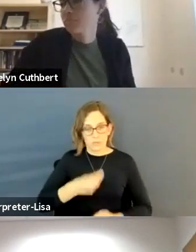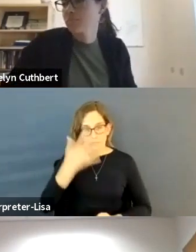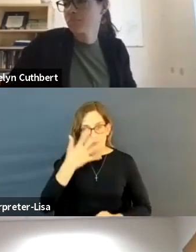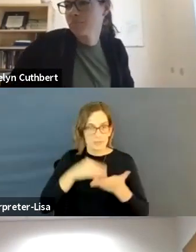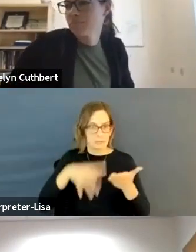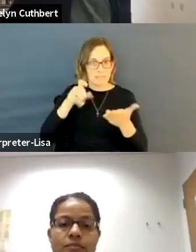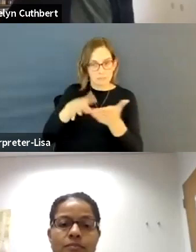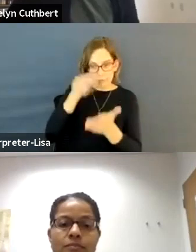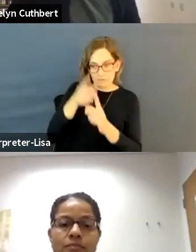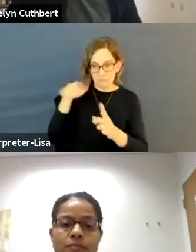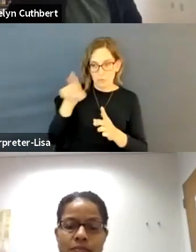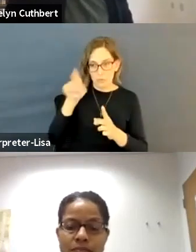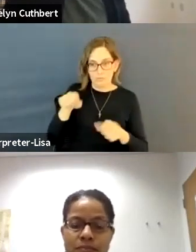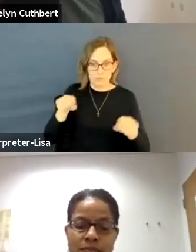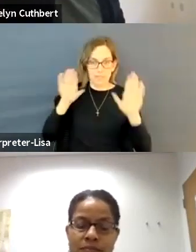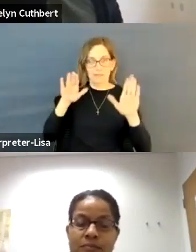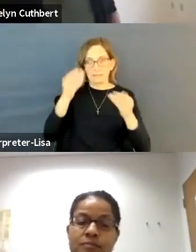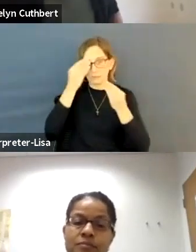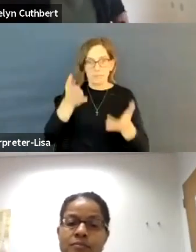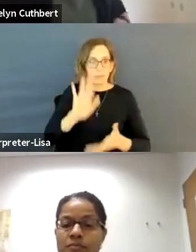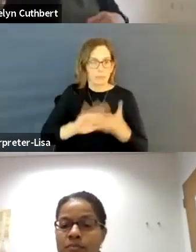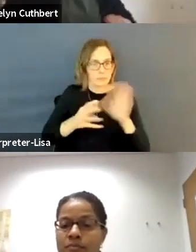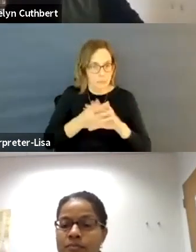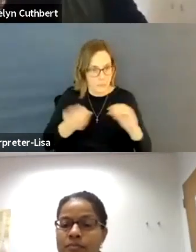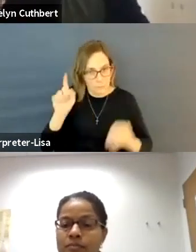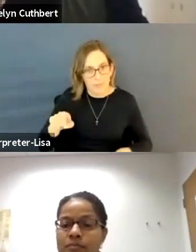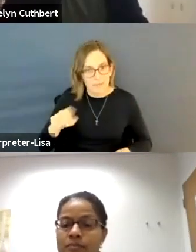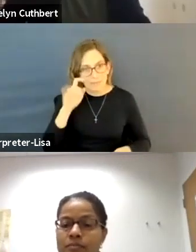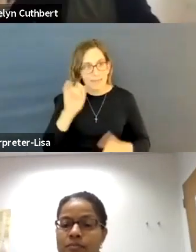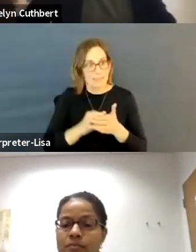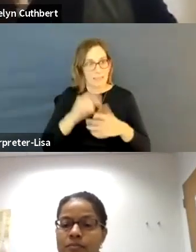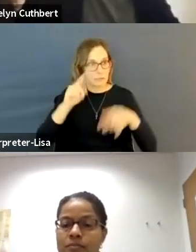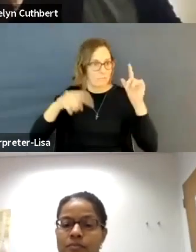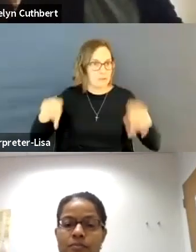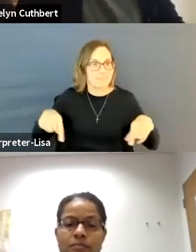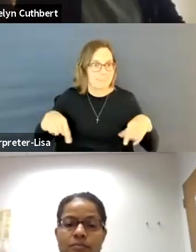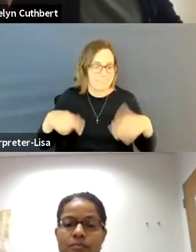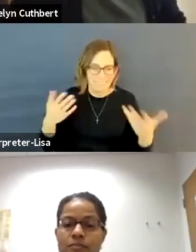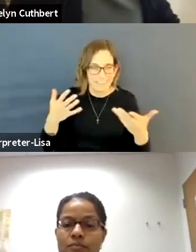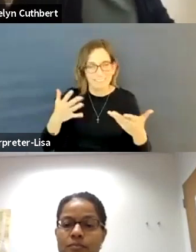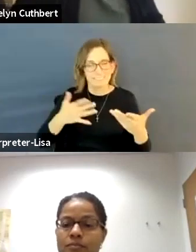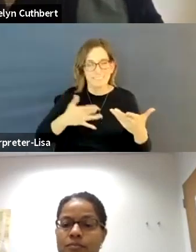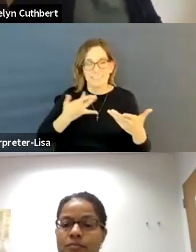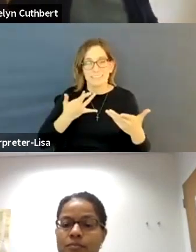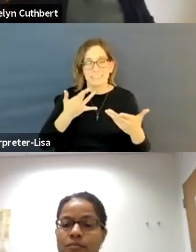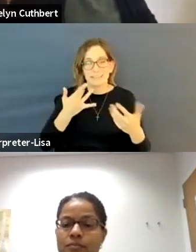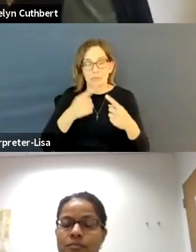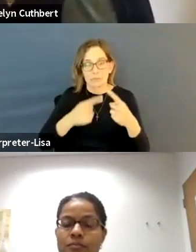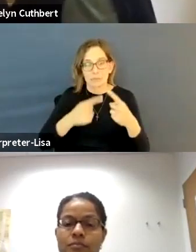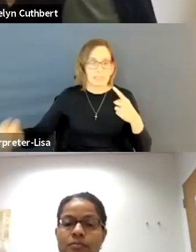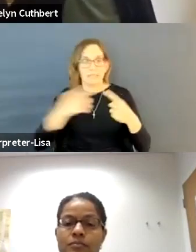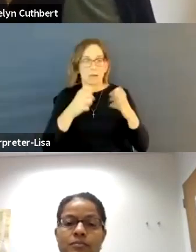so you have to make the sacrifice of telling your story, because that's what diversity is really about. Somehow it still has to cycle back around